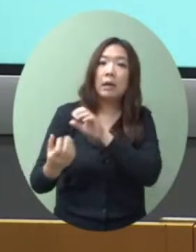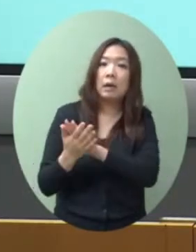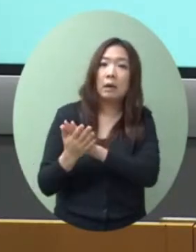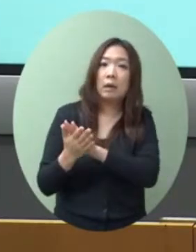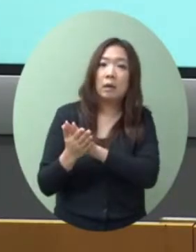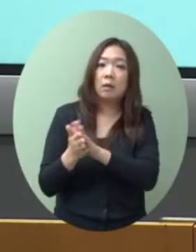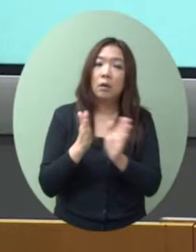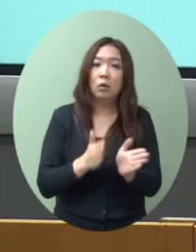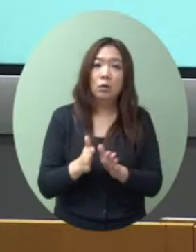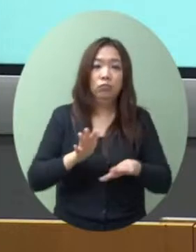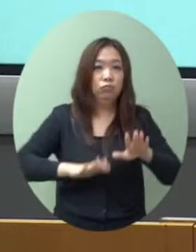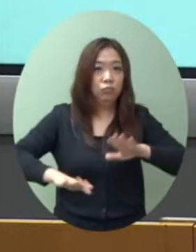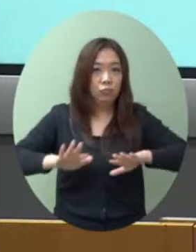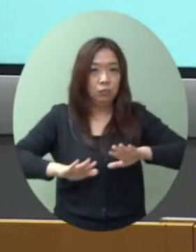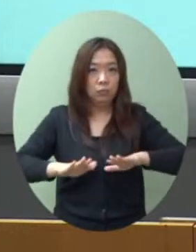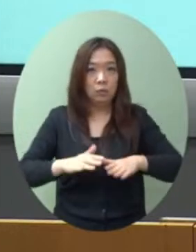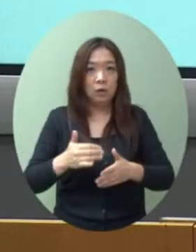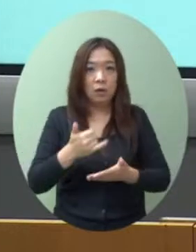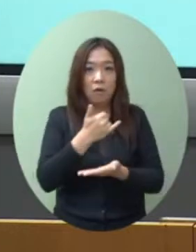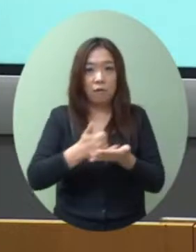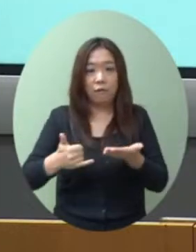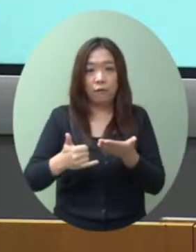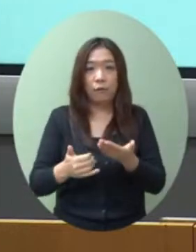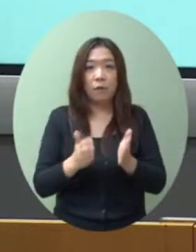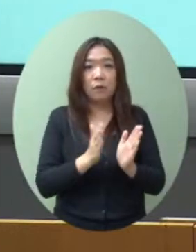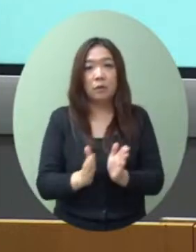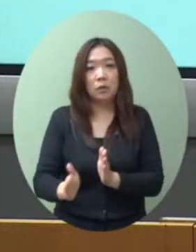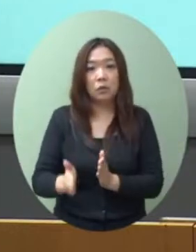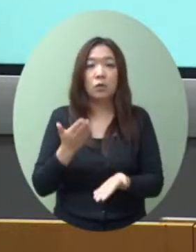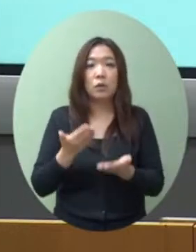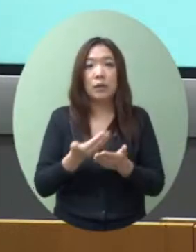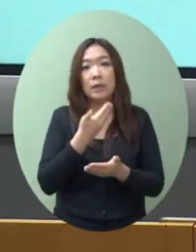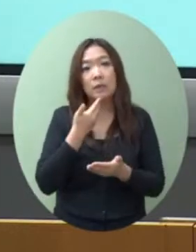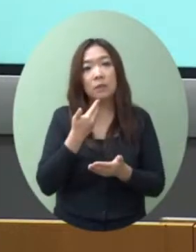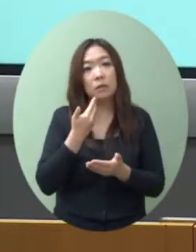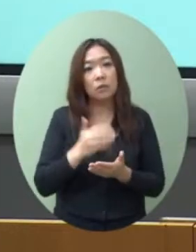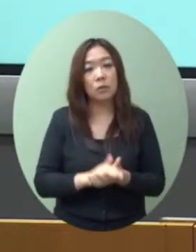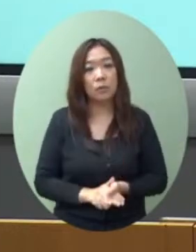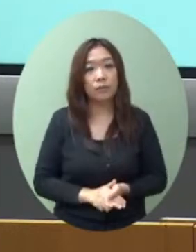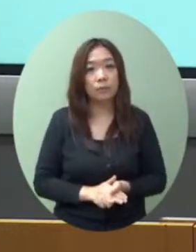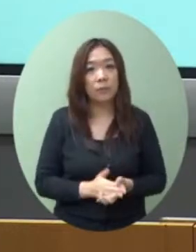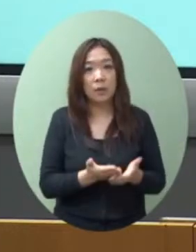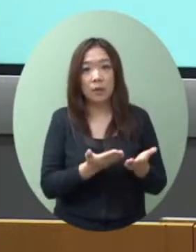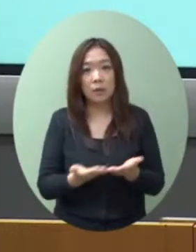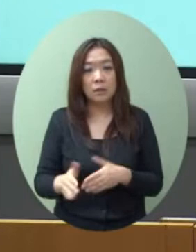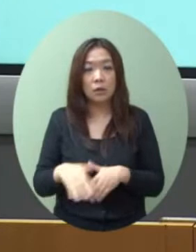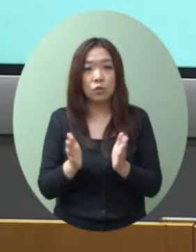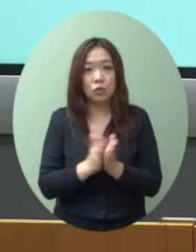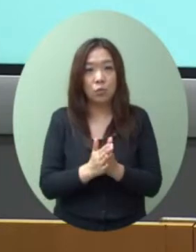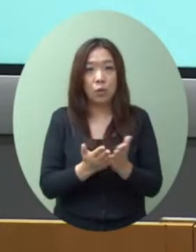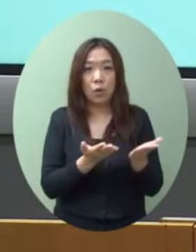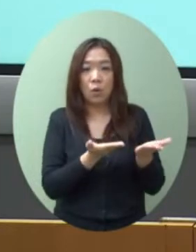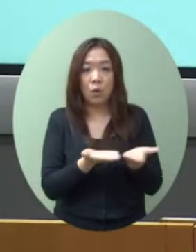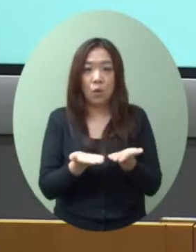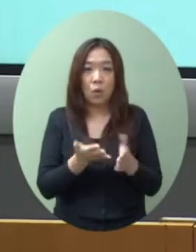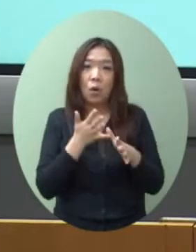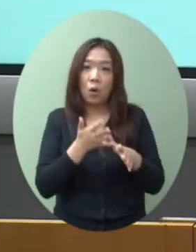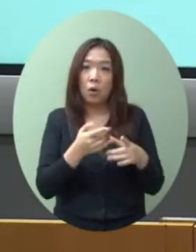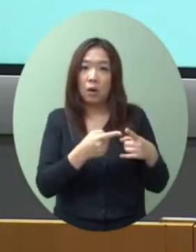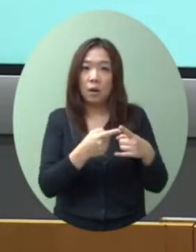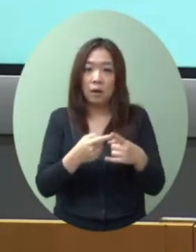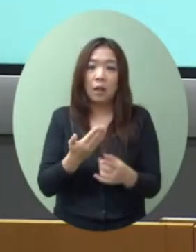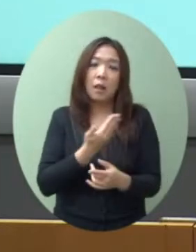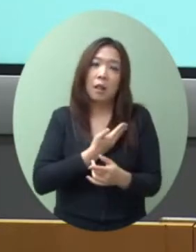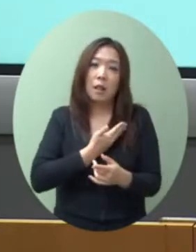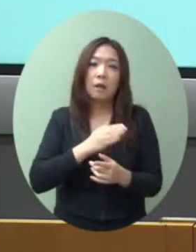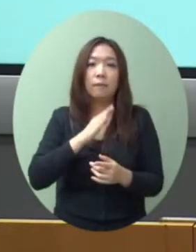Hotels will have to deal with the checkout procedures in accordance with all the anti-epidemic requirements.